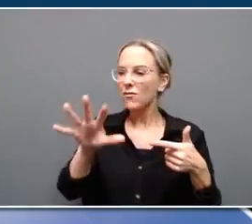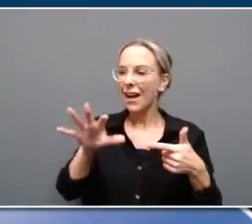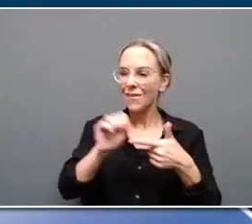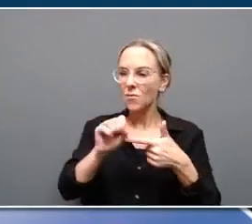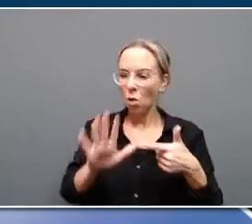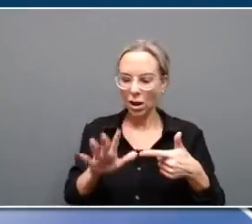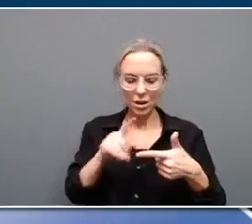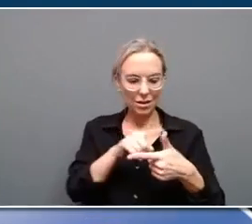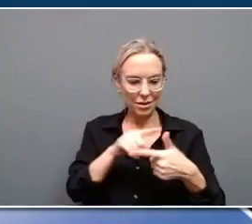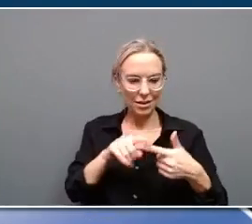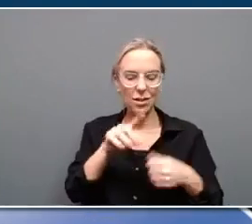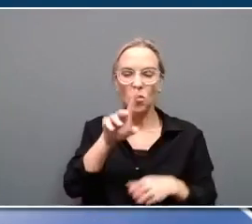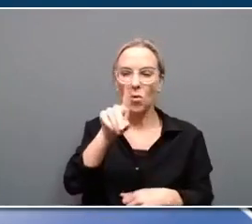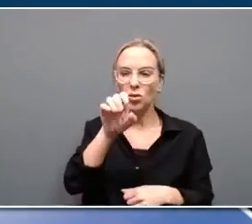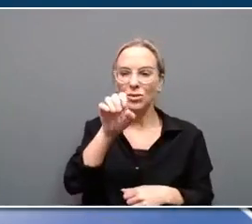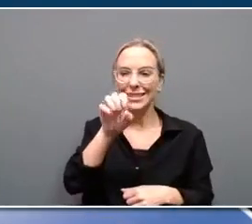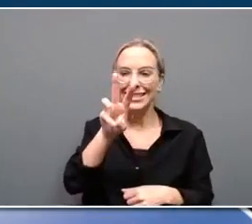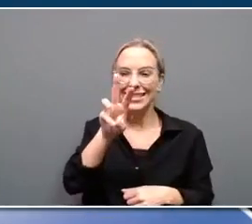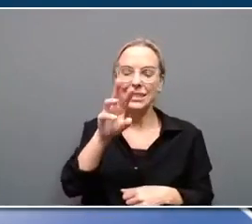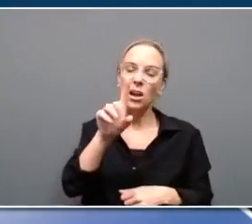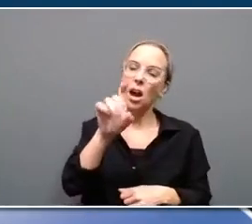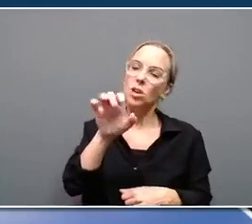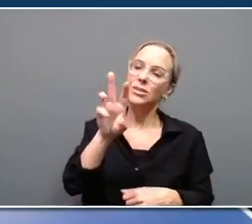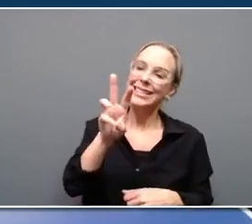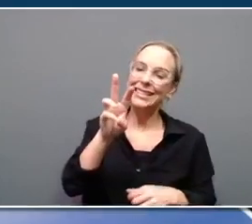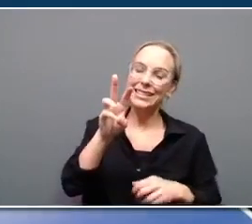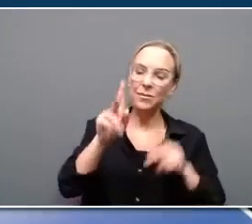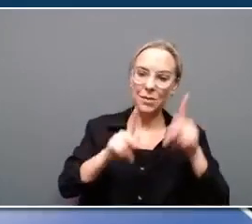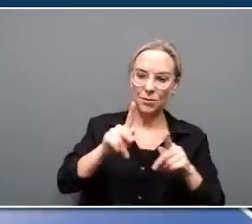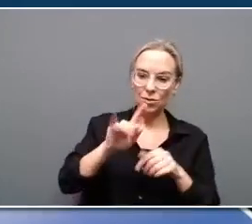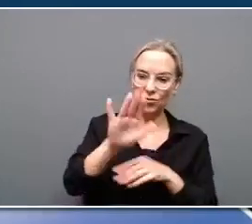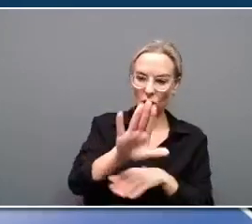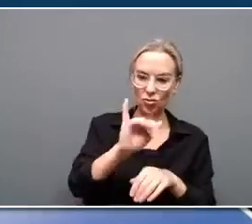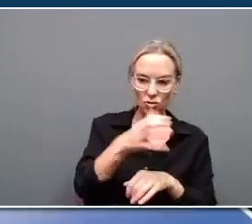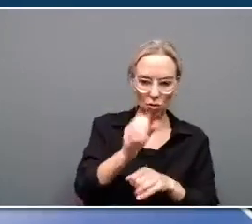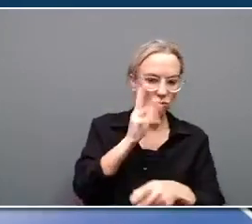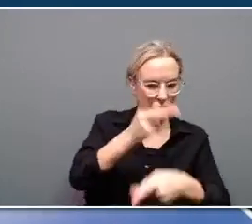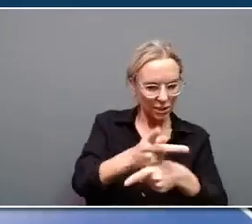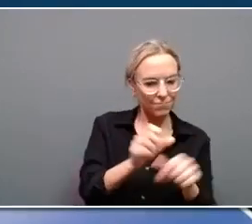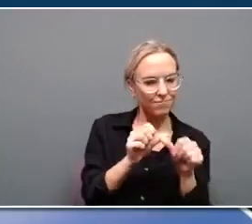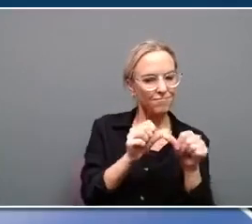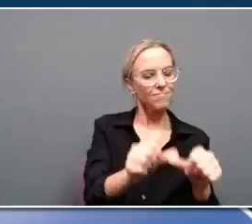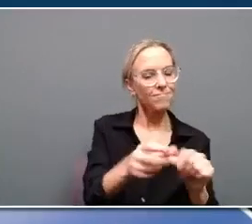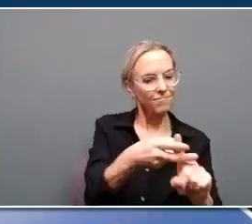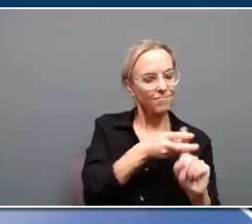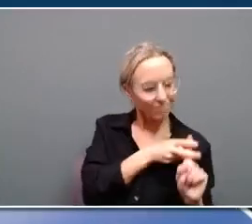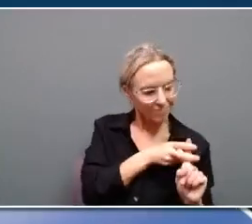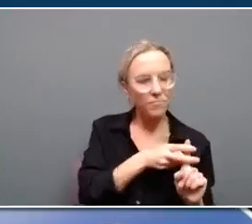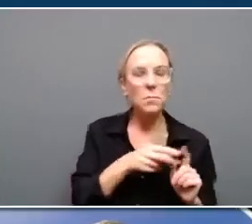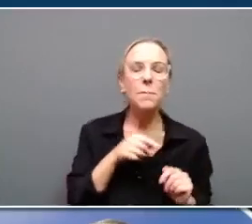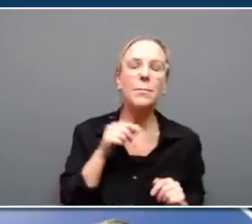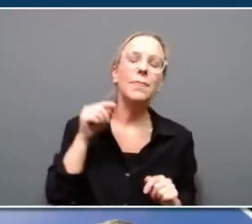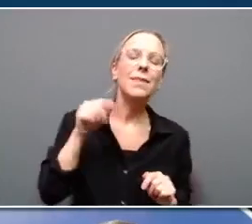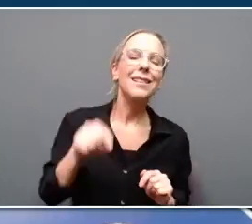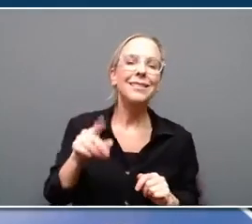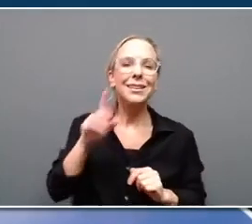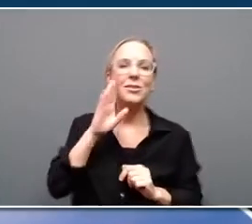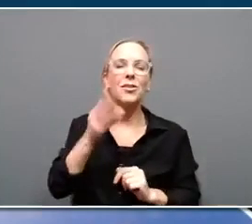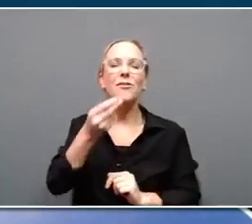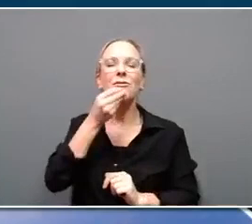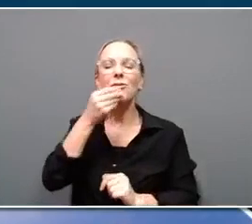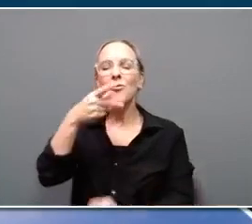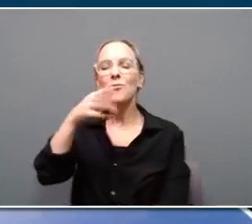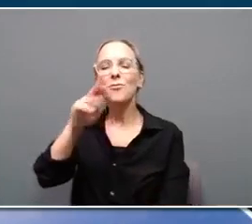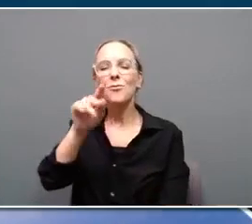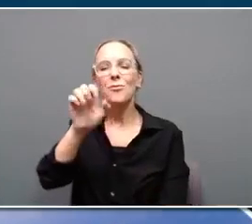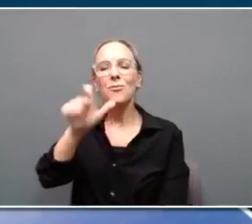employee retention. This one was important. I also was proud to join local leaders and founders of the pretzel manufacturer Stellar Snacks in